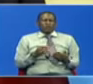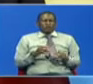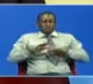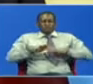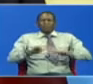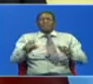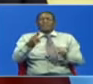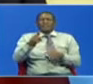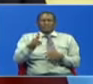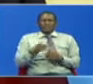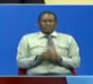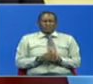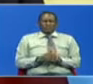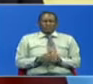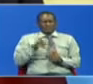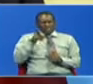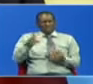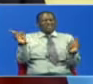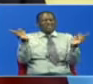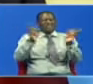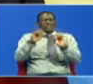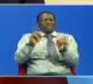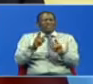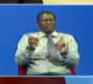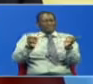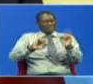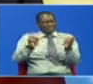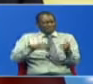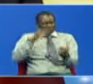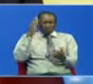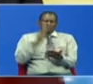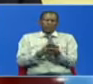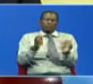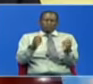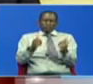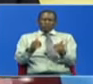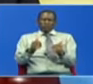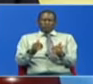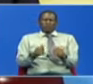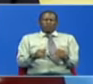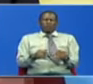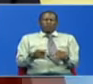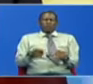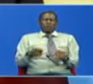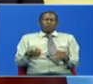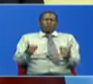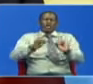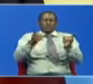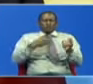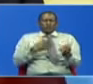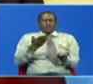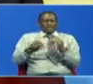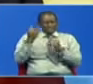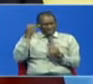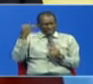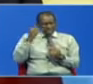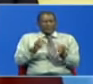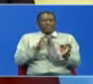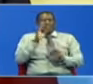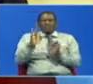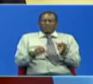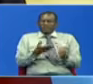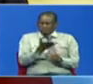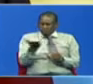the virus. That has never come to be proved because we do not yet have any idea whether